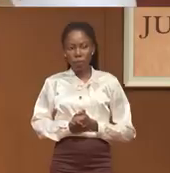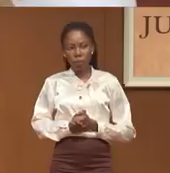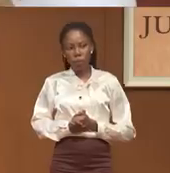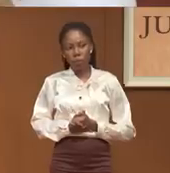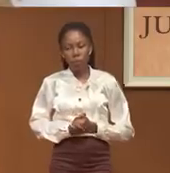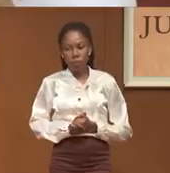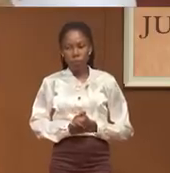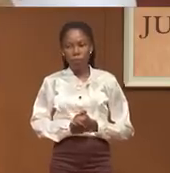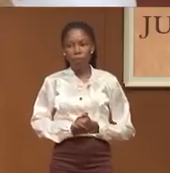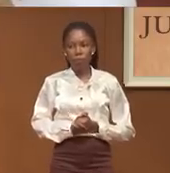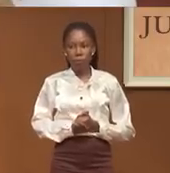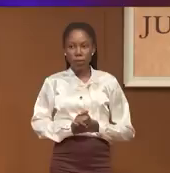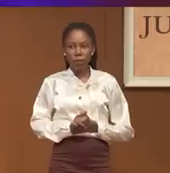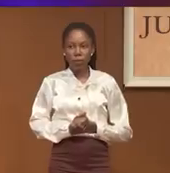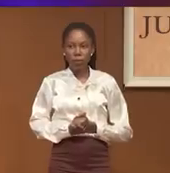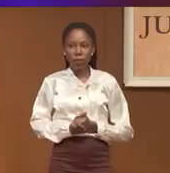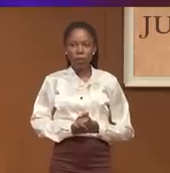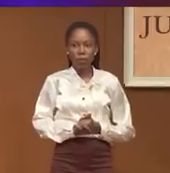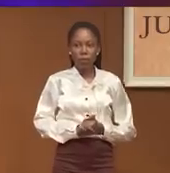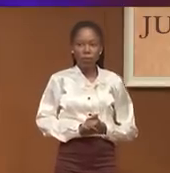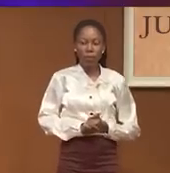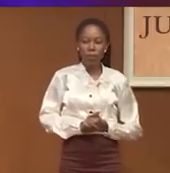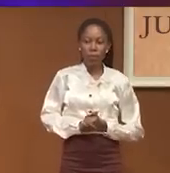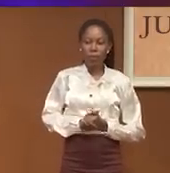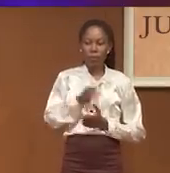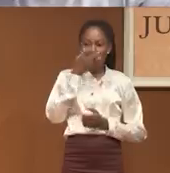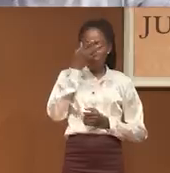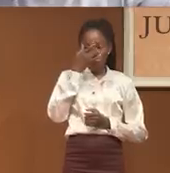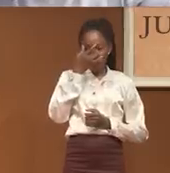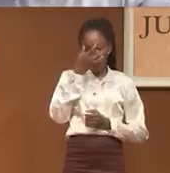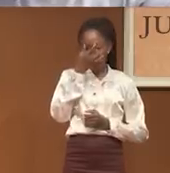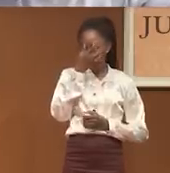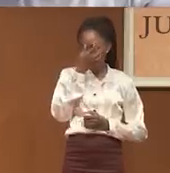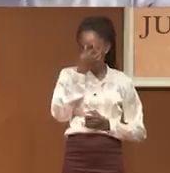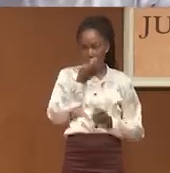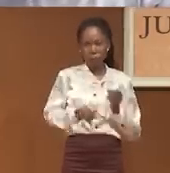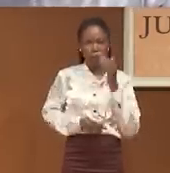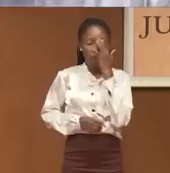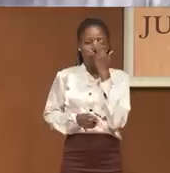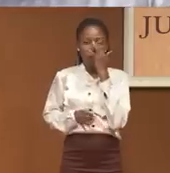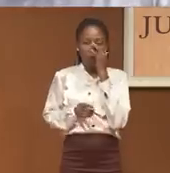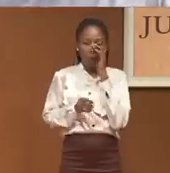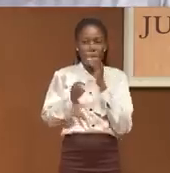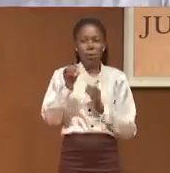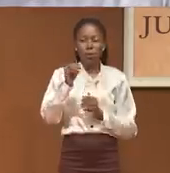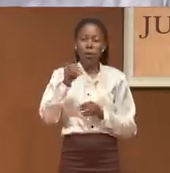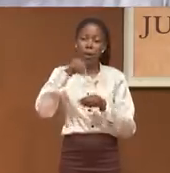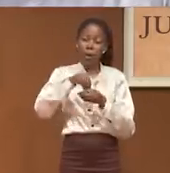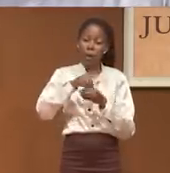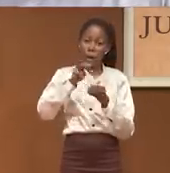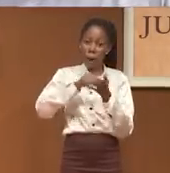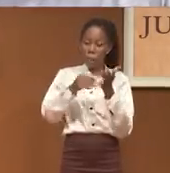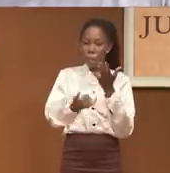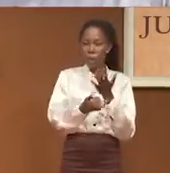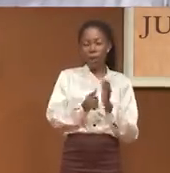Go ahead, leave that first. Okay. Go ahead, let me. I will find it. So, March came, he didn't pay me a dime.